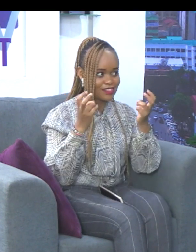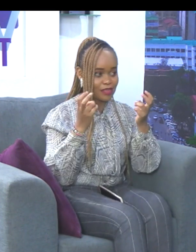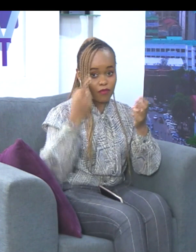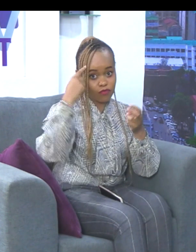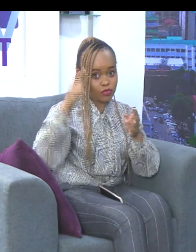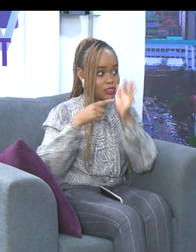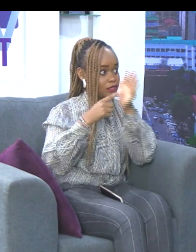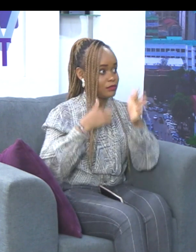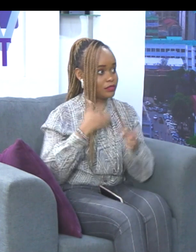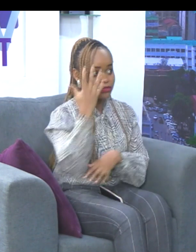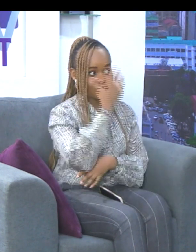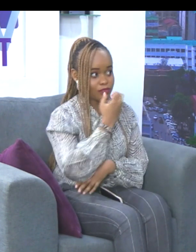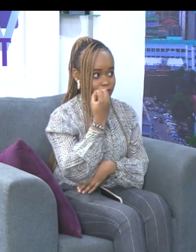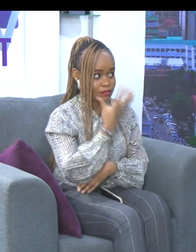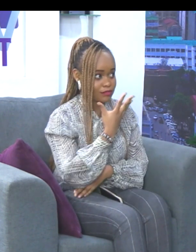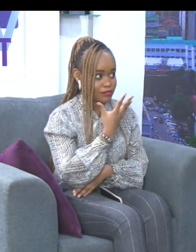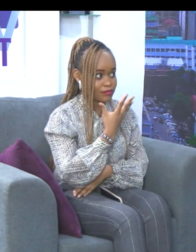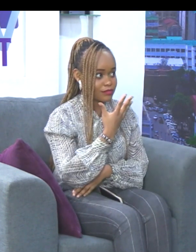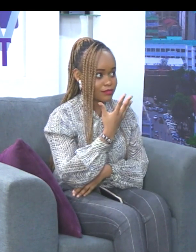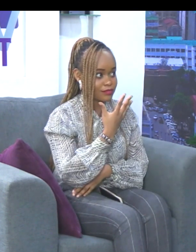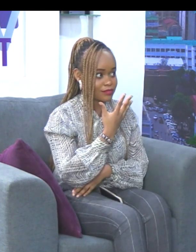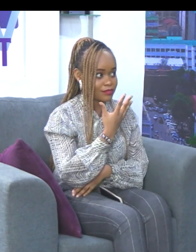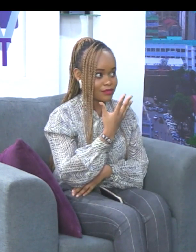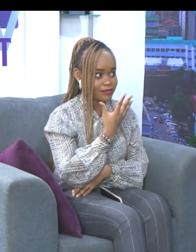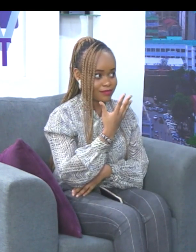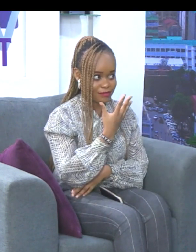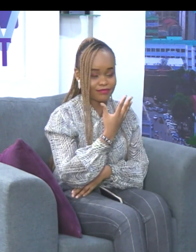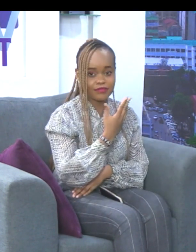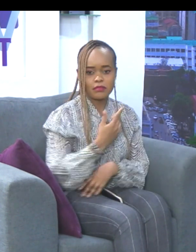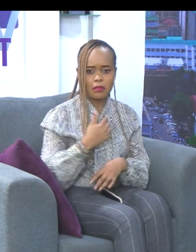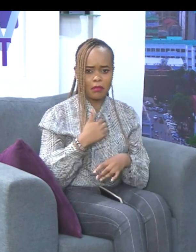Now I want to thank my viewers for watching Glamour Show.